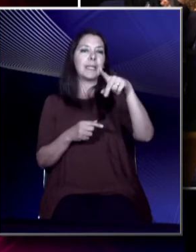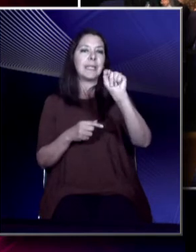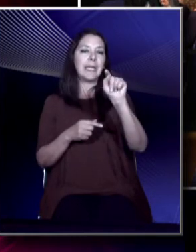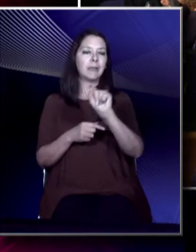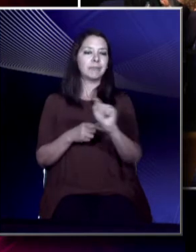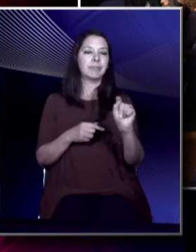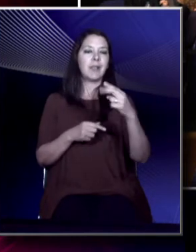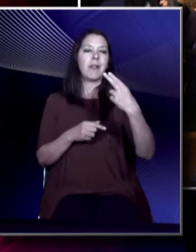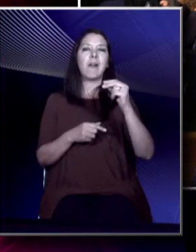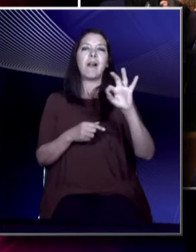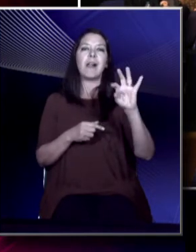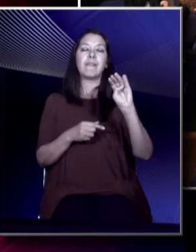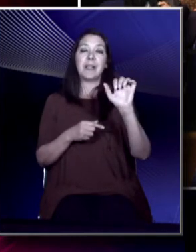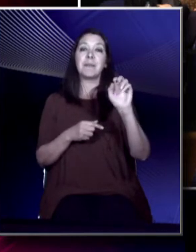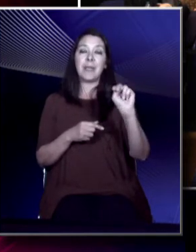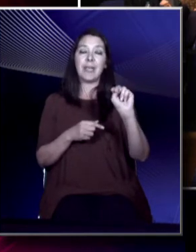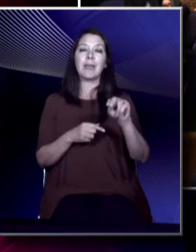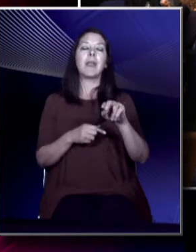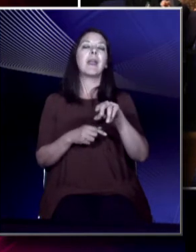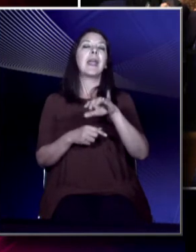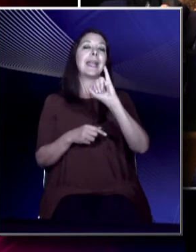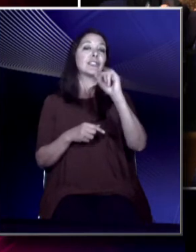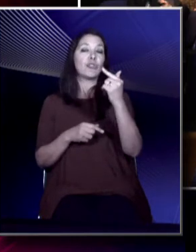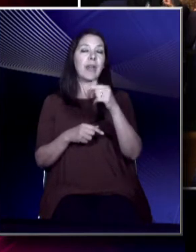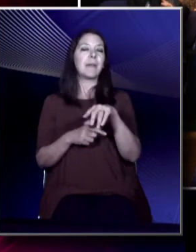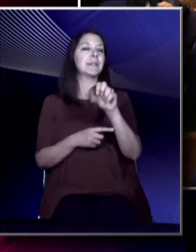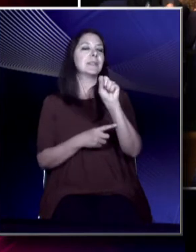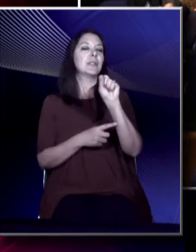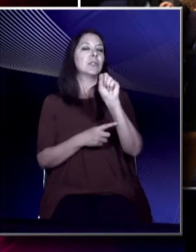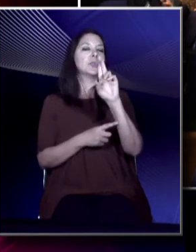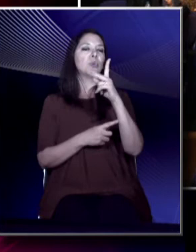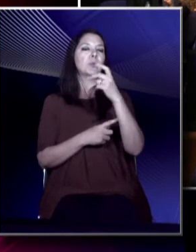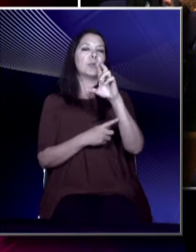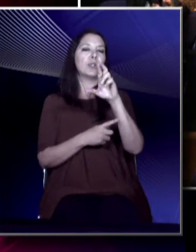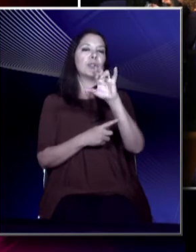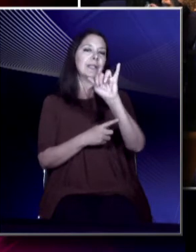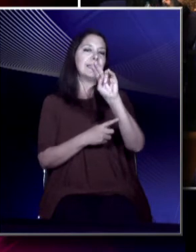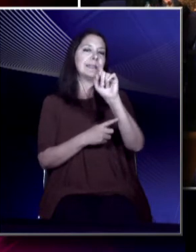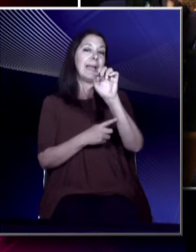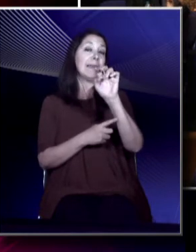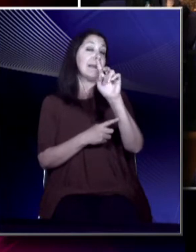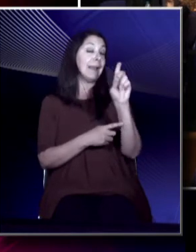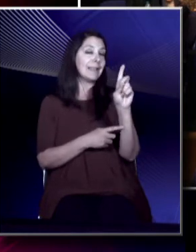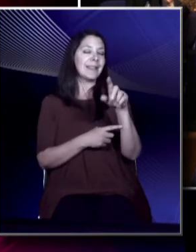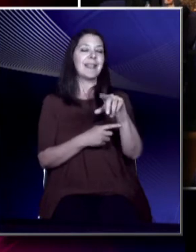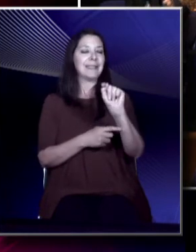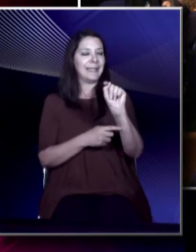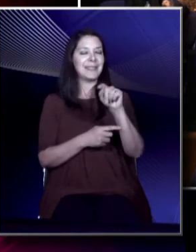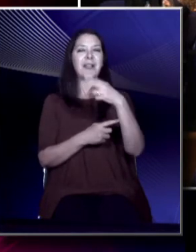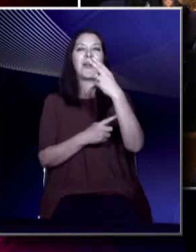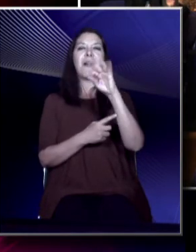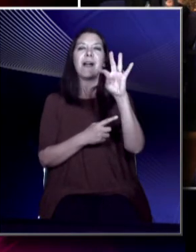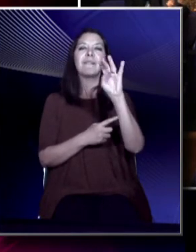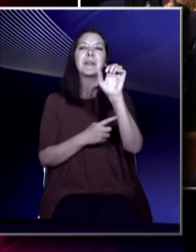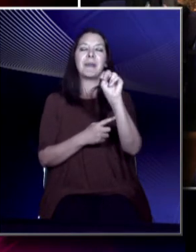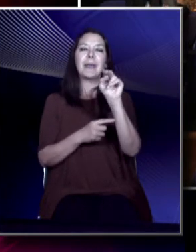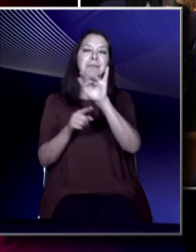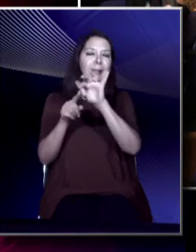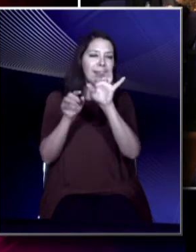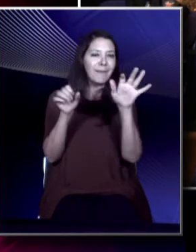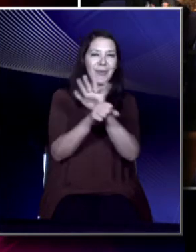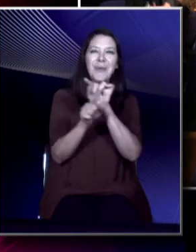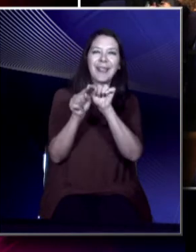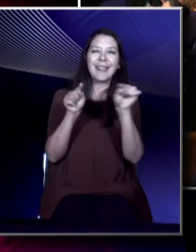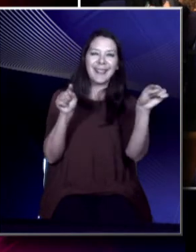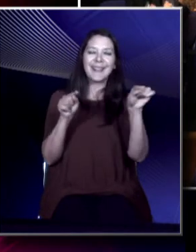SUPT_Hoffman. And then on Instagram and on Facebook, it's Superintendent Hoffman, all written out. So I hope you're following along, and also tag us if you'd like